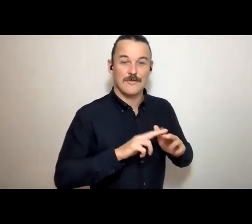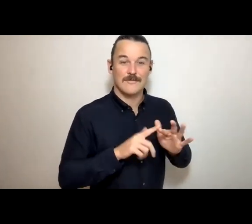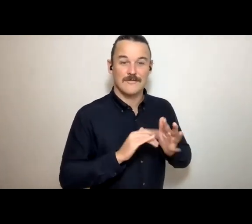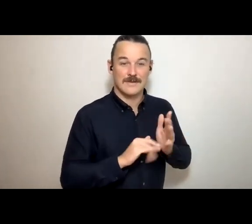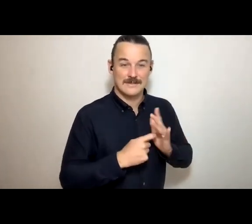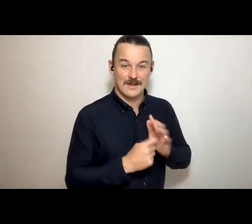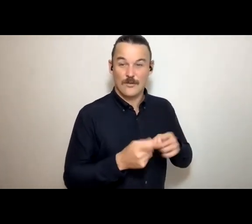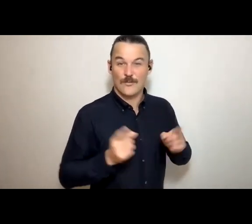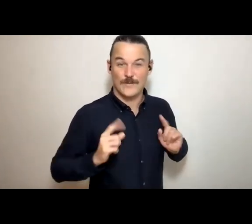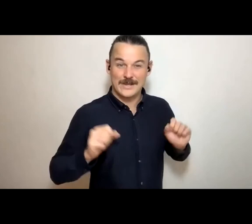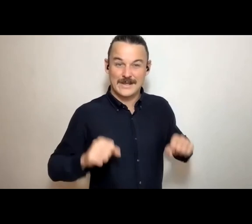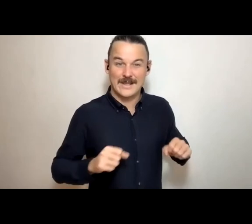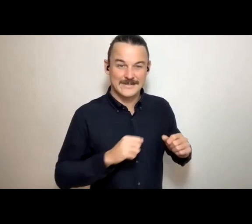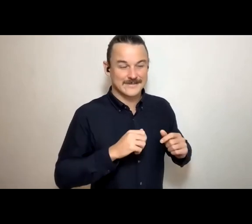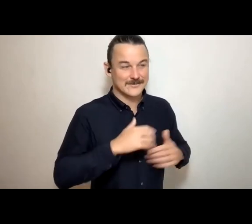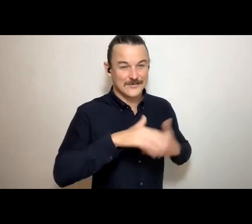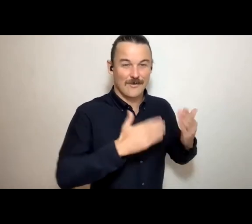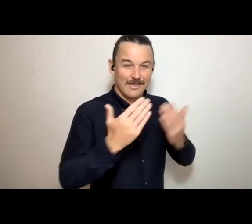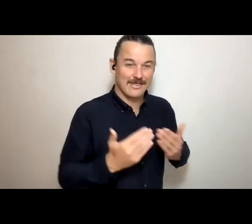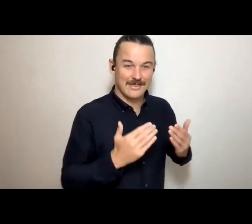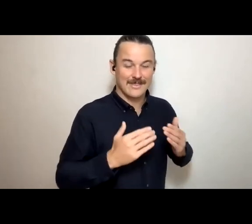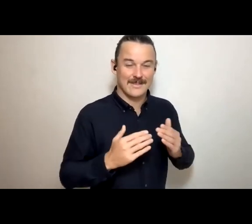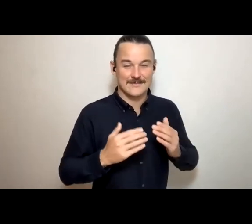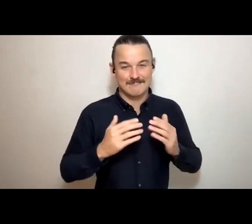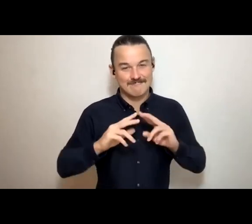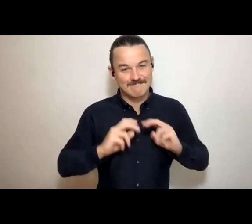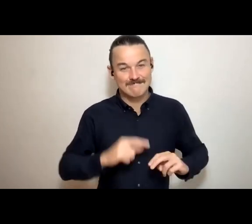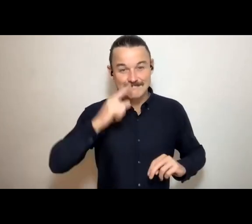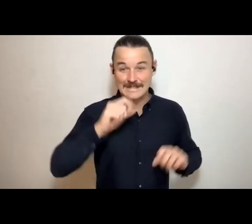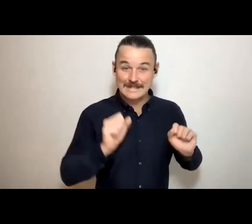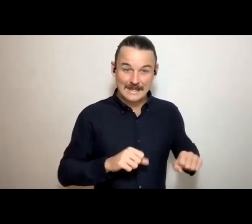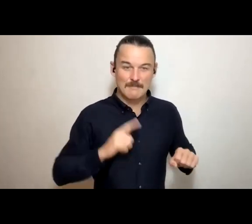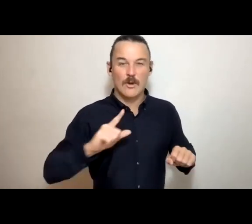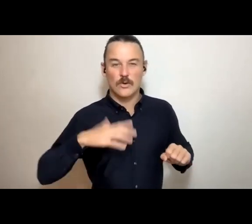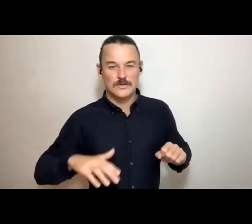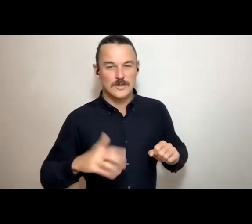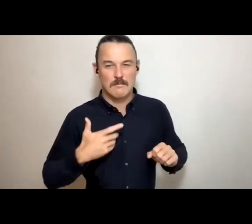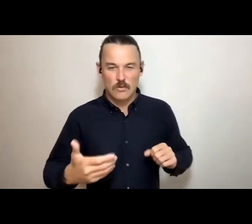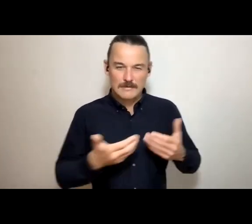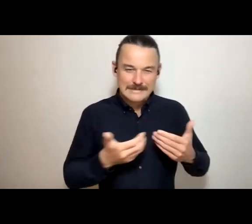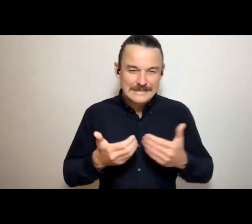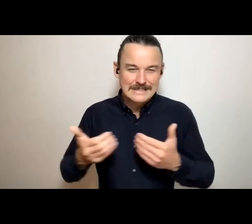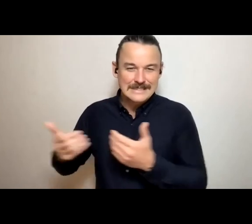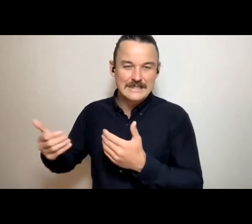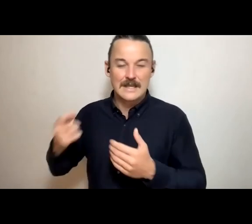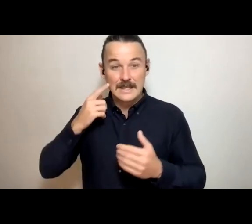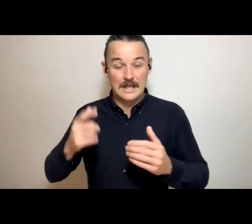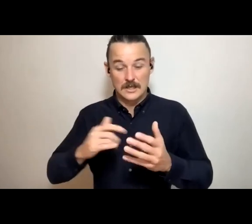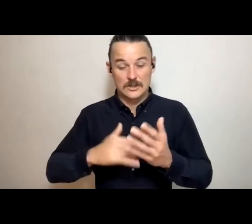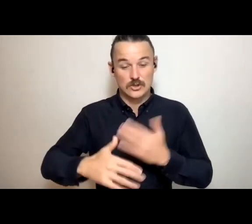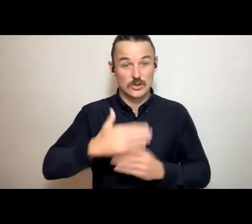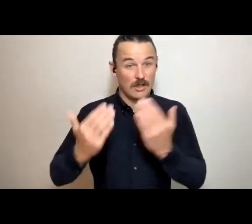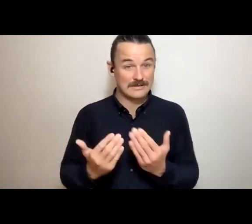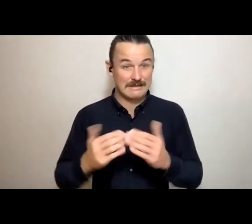sociology academics, that may be obvious, but we want to sort of break that apart and think about sociology in the world. And that's really